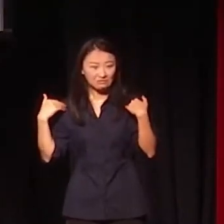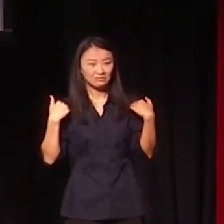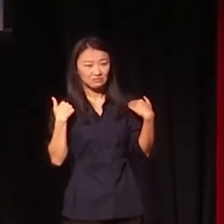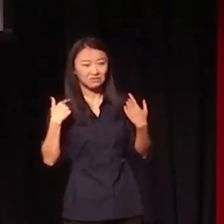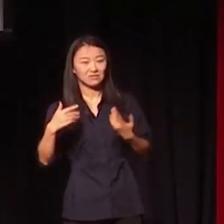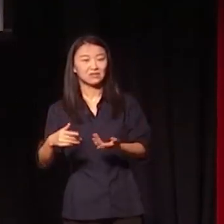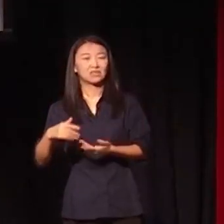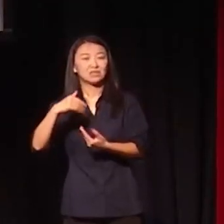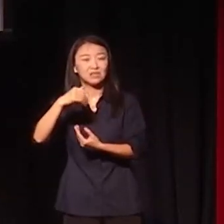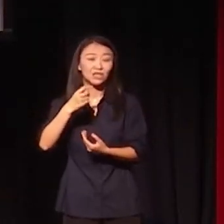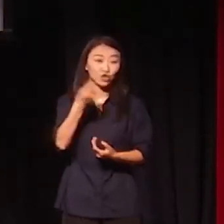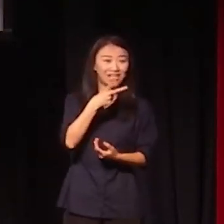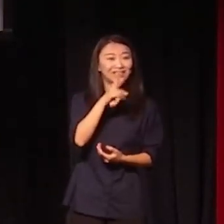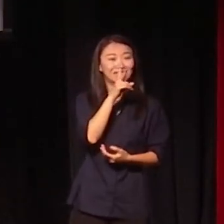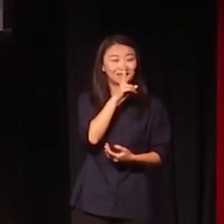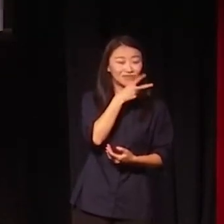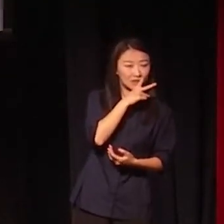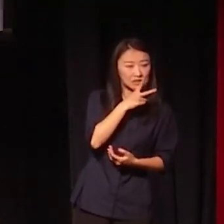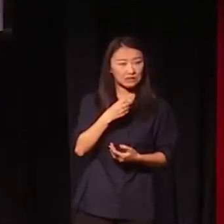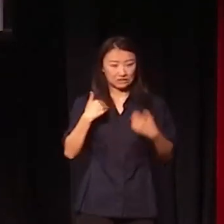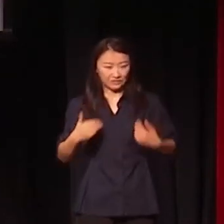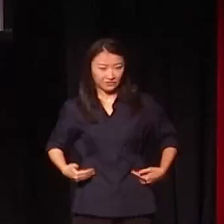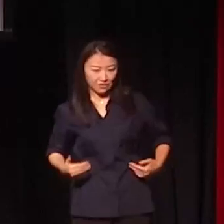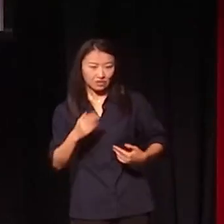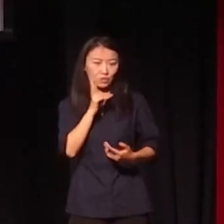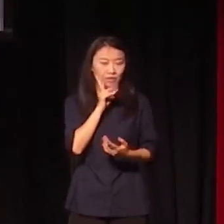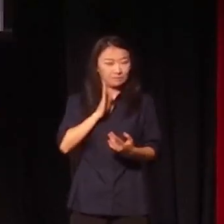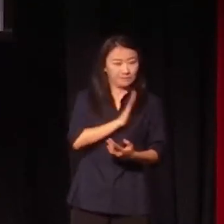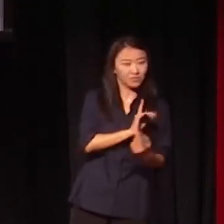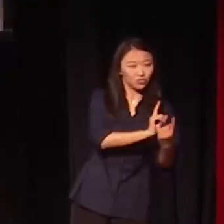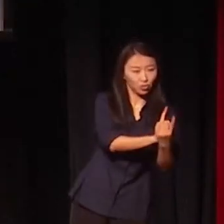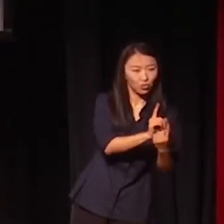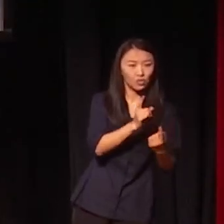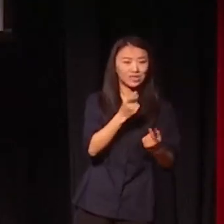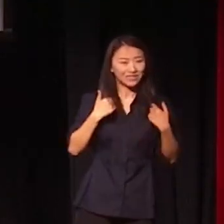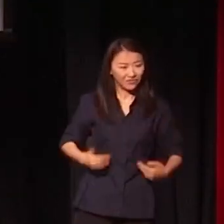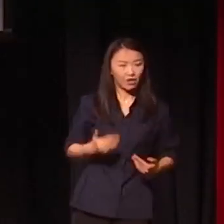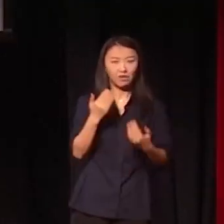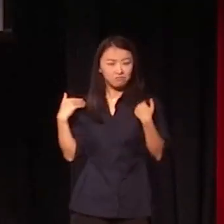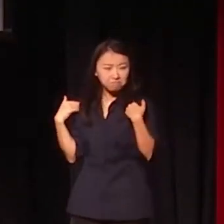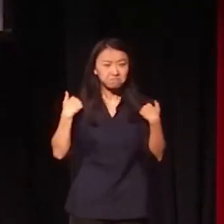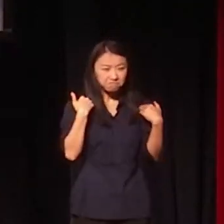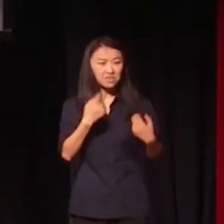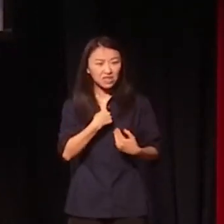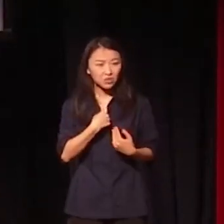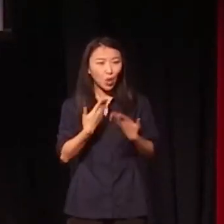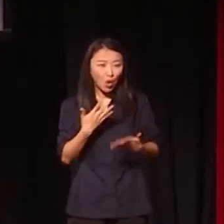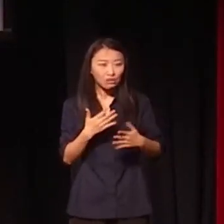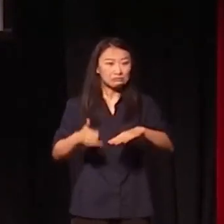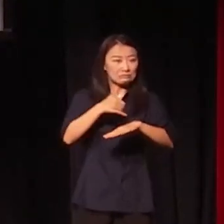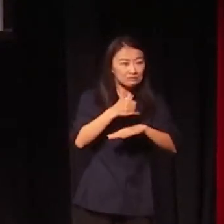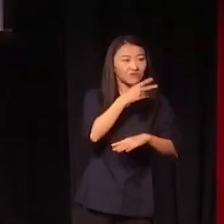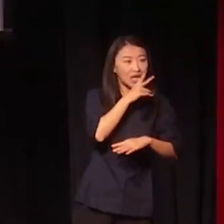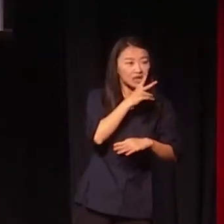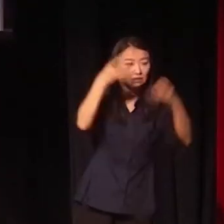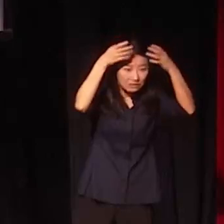interpreters need to be fluid in their role. Then it's not as easy to it's not a binary distinction between whether you are on or off. As an